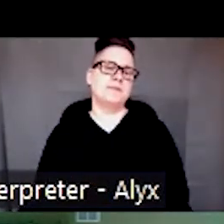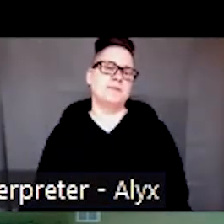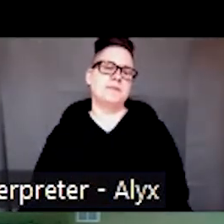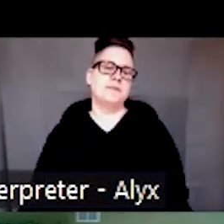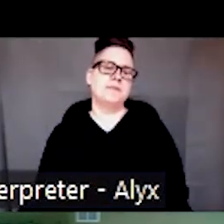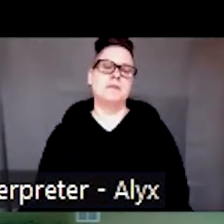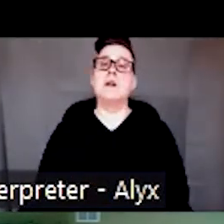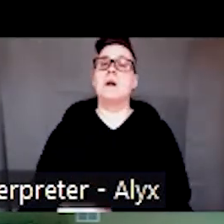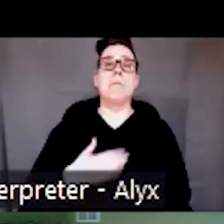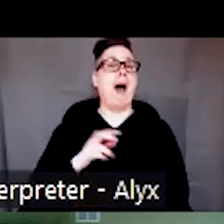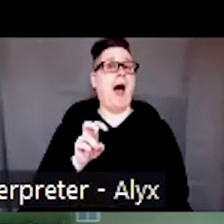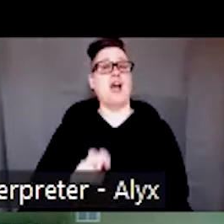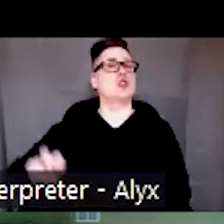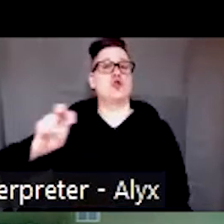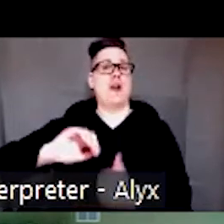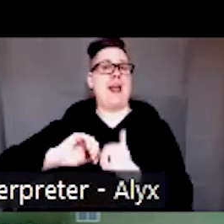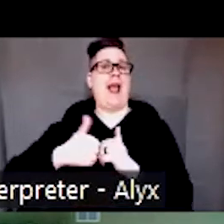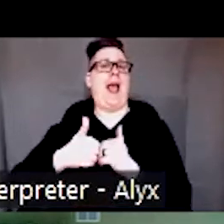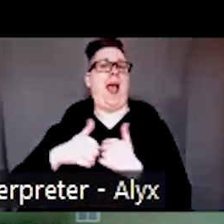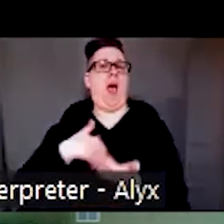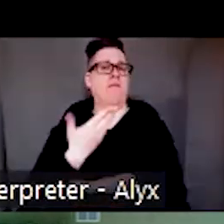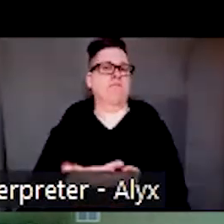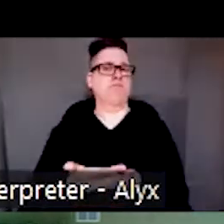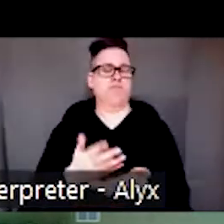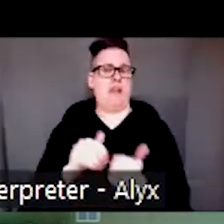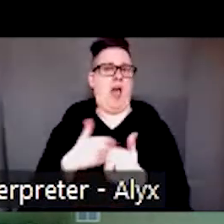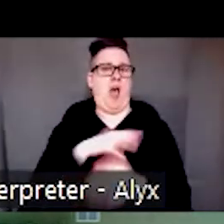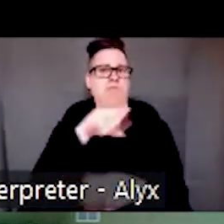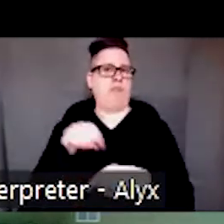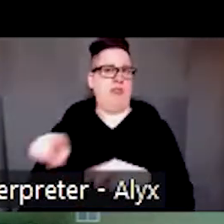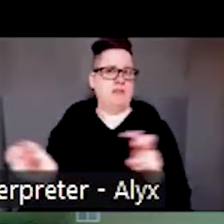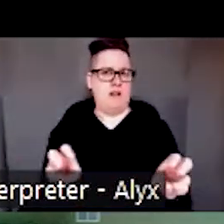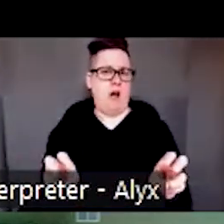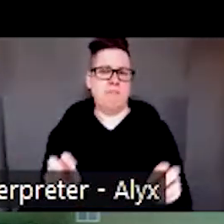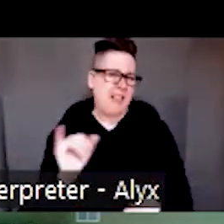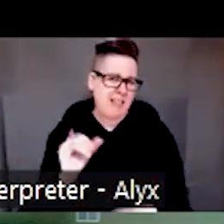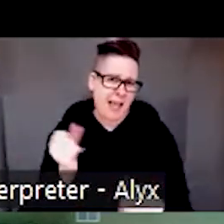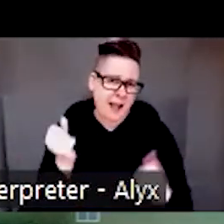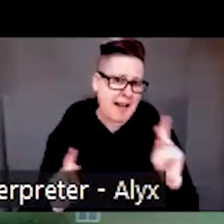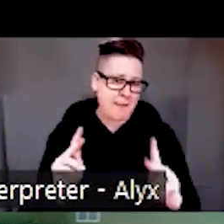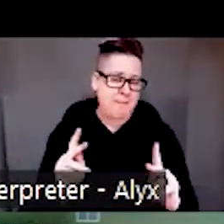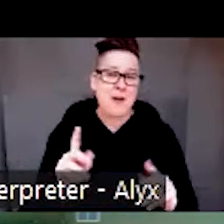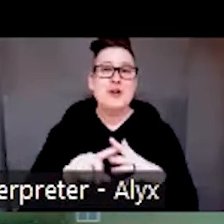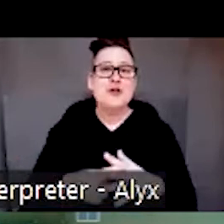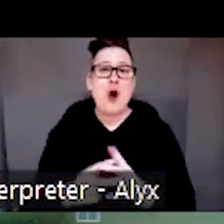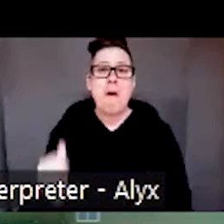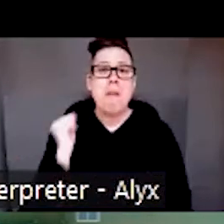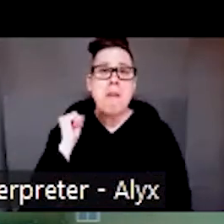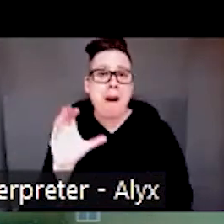My journey into this topic began as many adventures do in the back seat of a